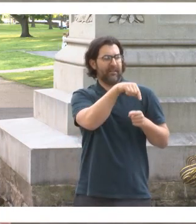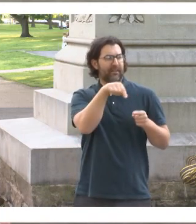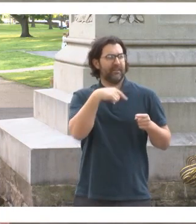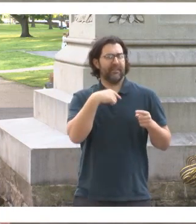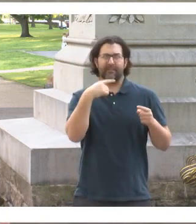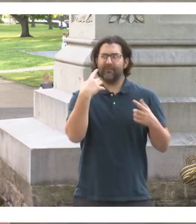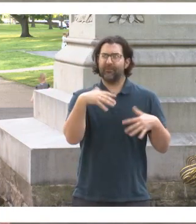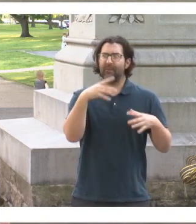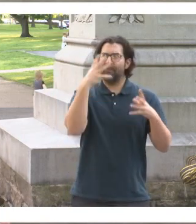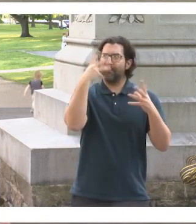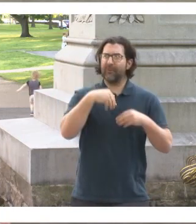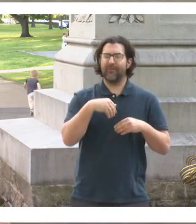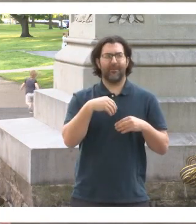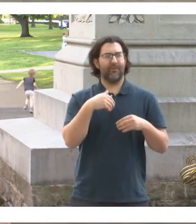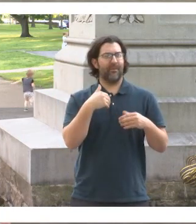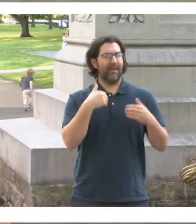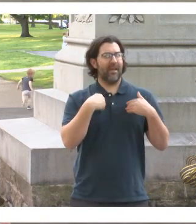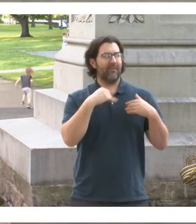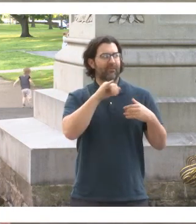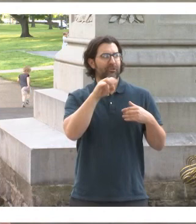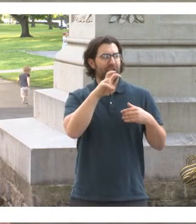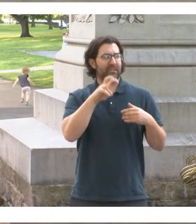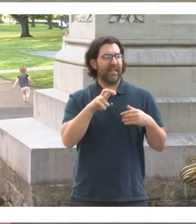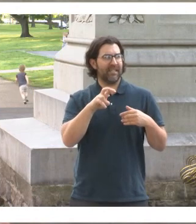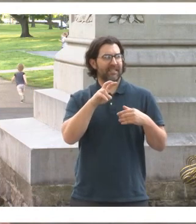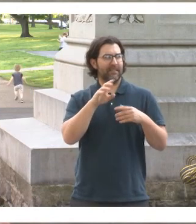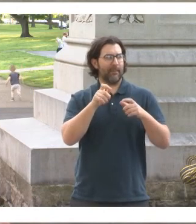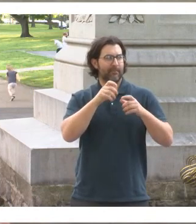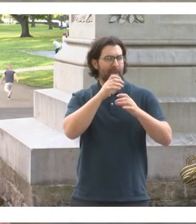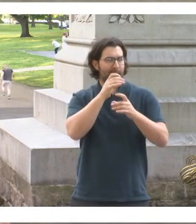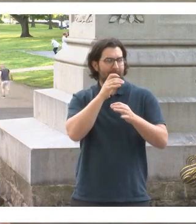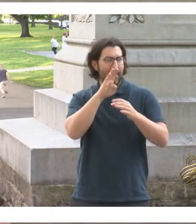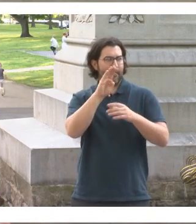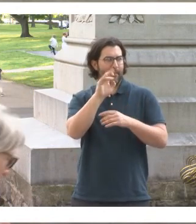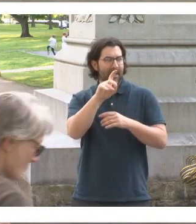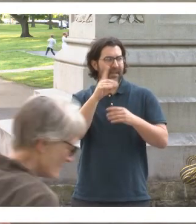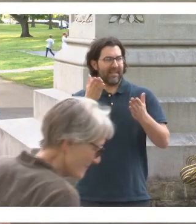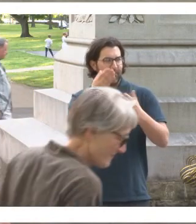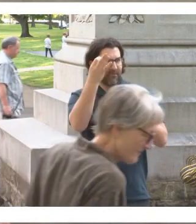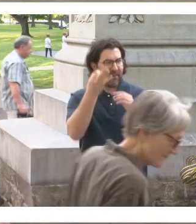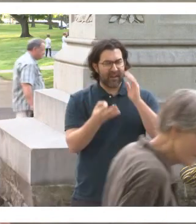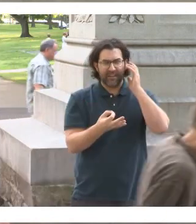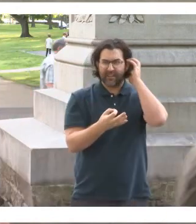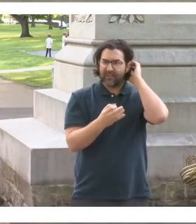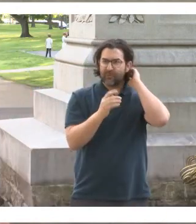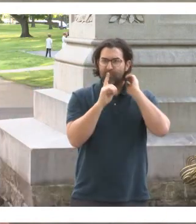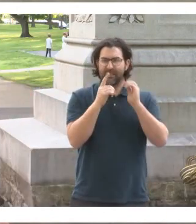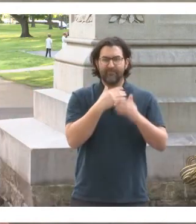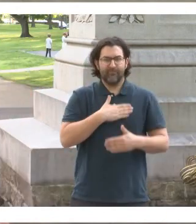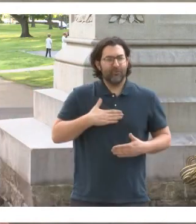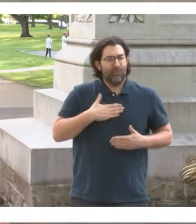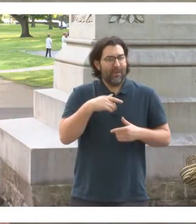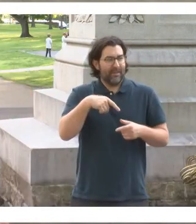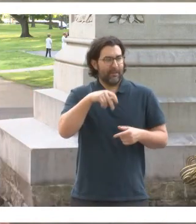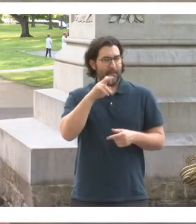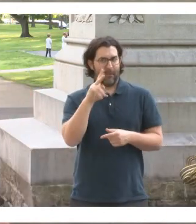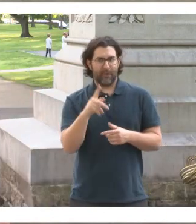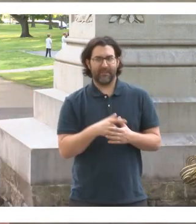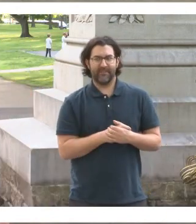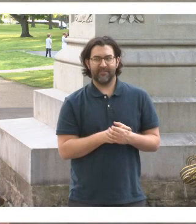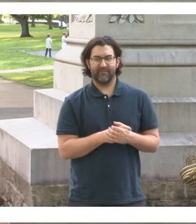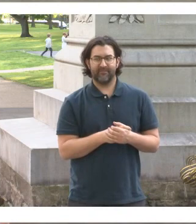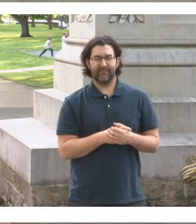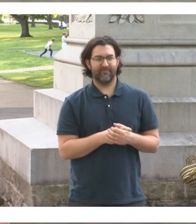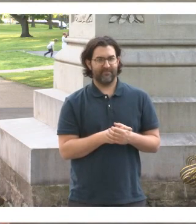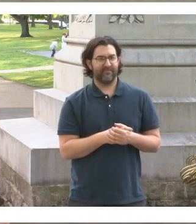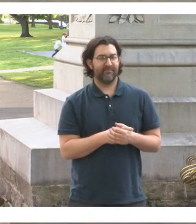looked, you could have like a jazz band out there every Friday or something and really enjoy this park. Because